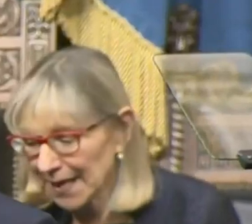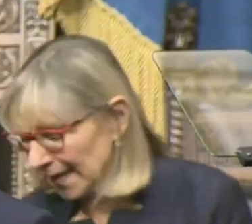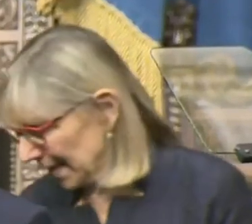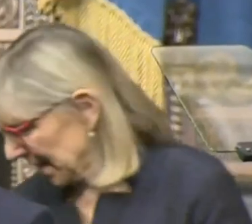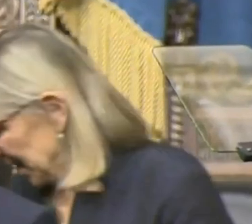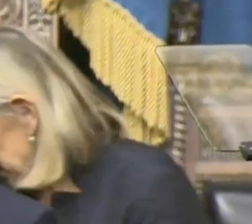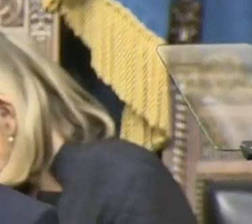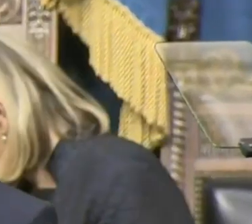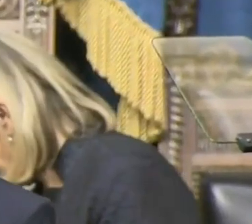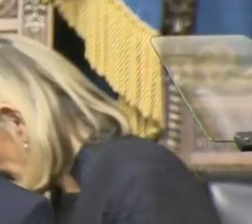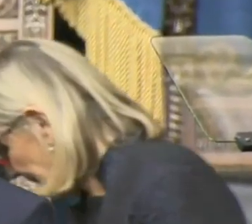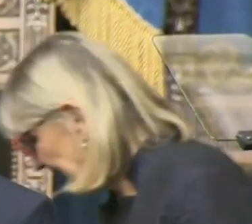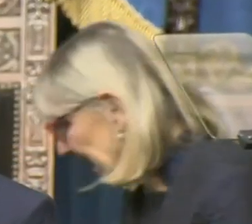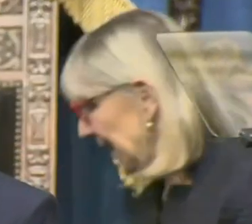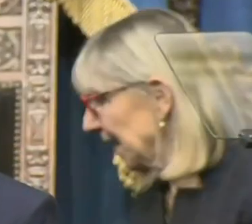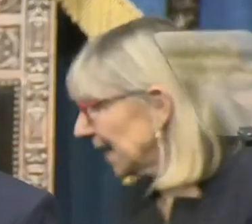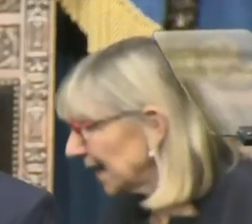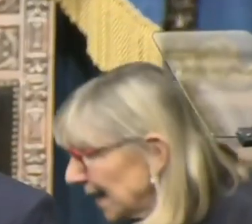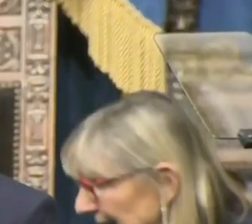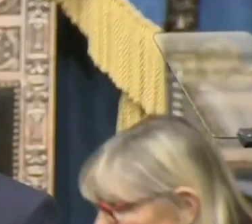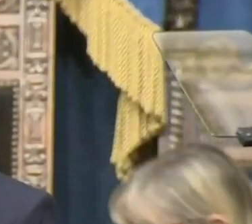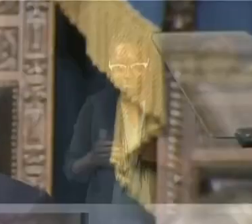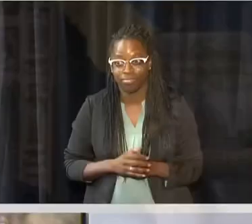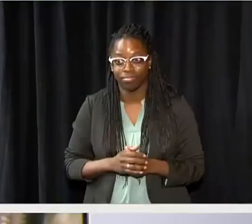Good evening, Massachusetts.